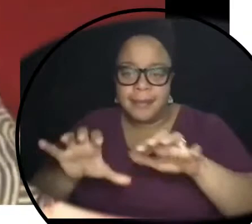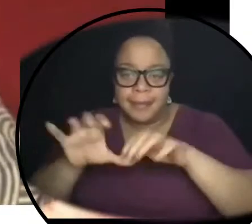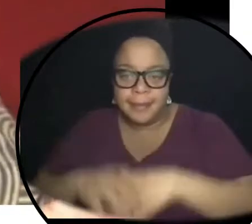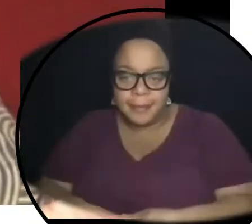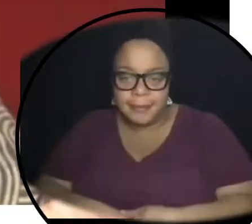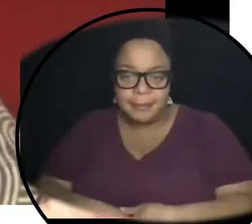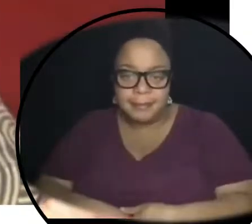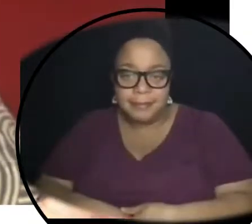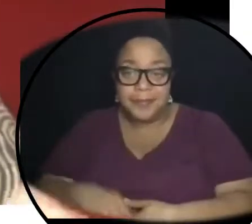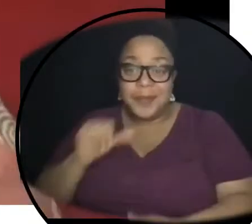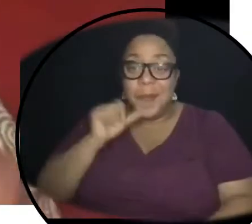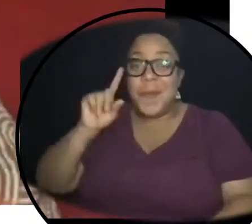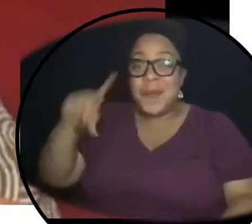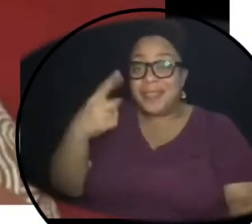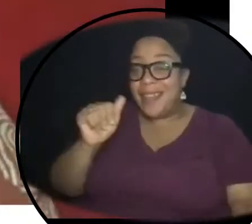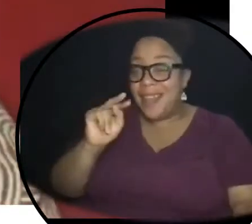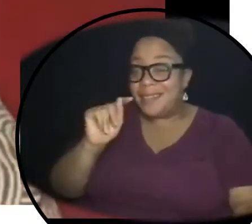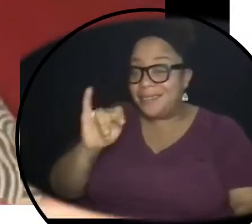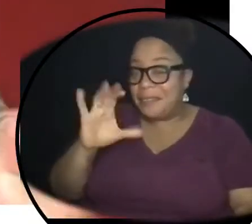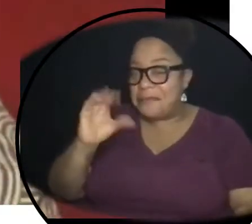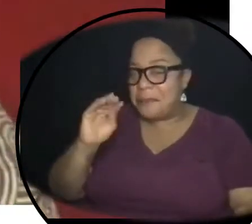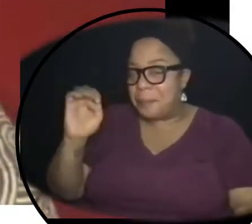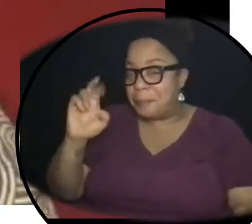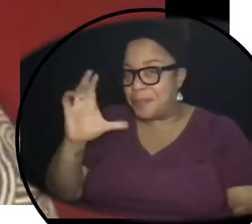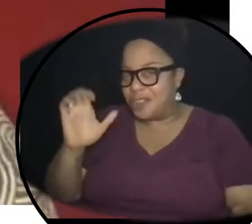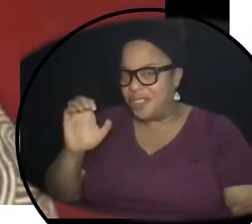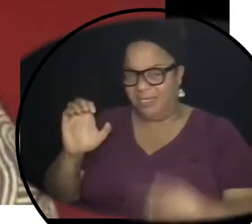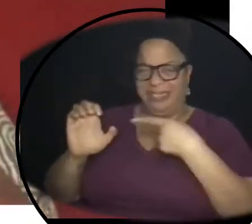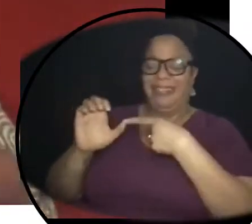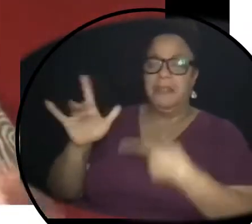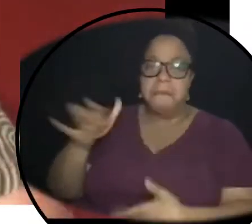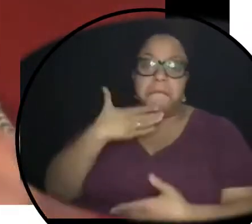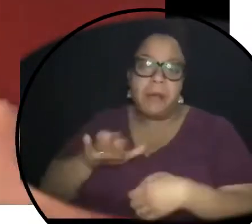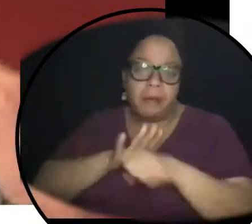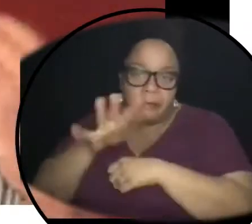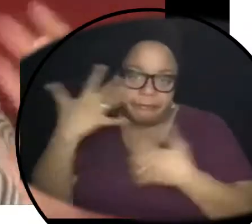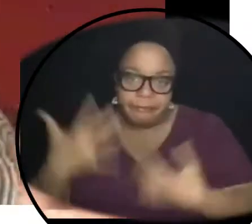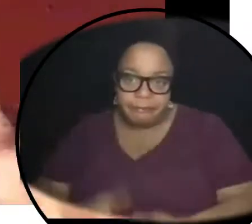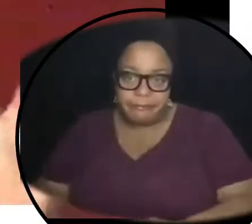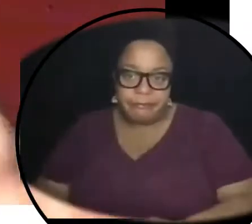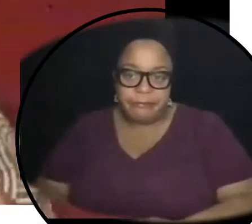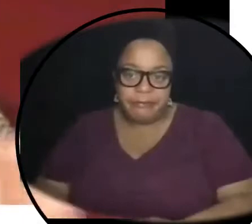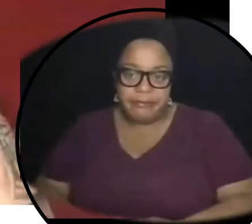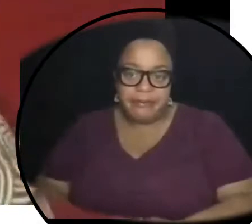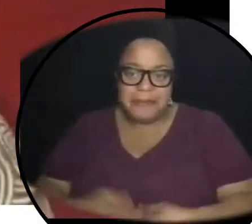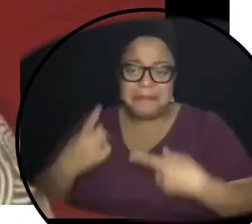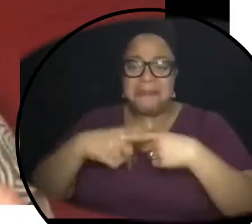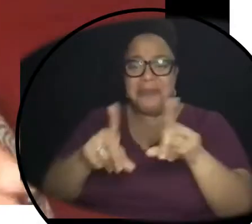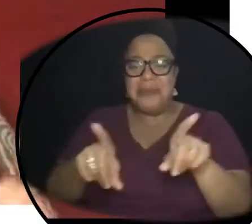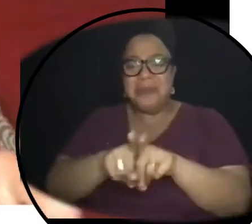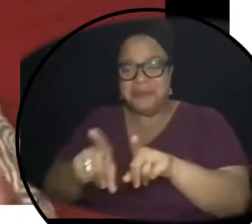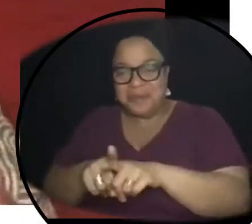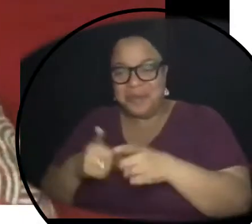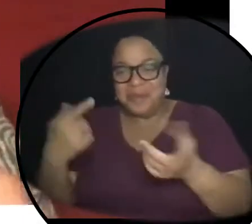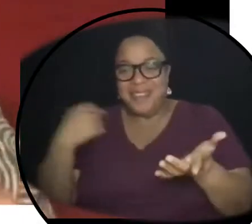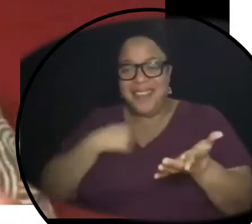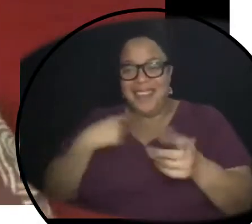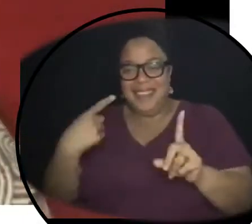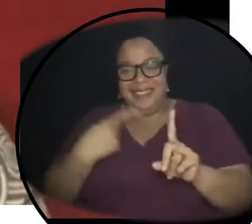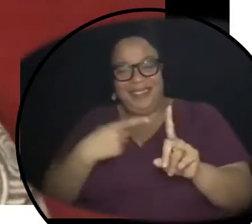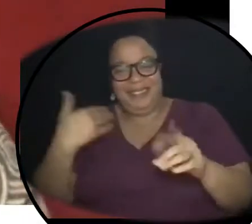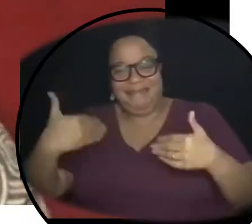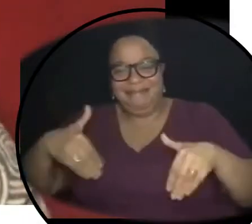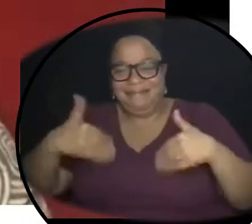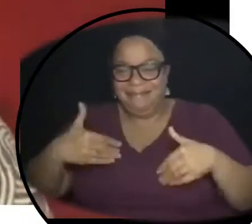sea, to racially targeted aggressions, to the exploitation of migrant labor in the fields